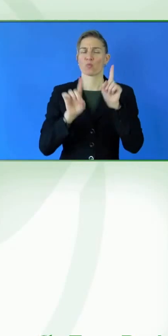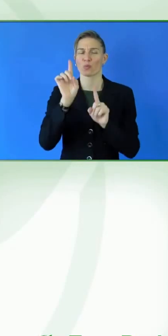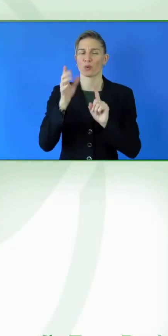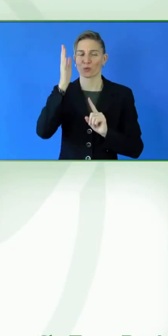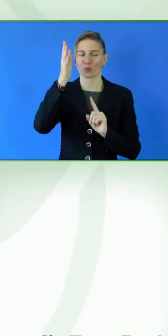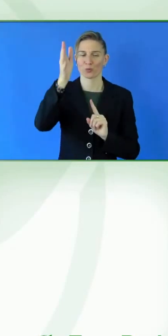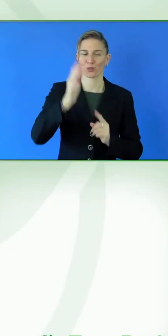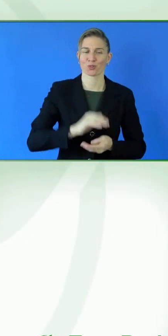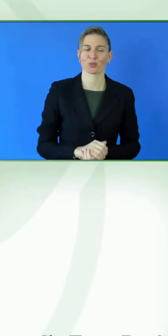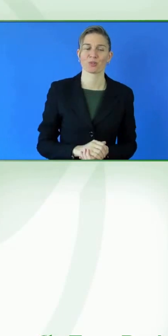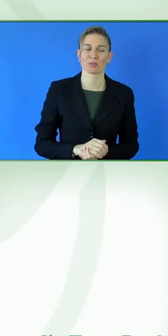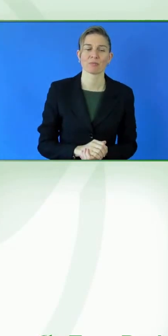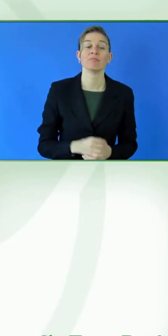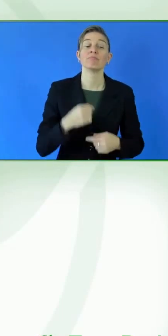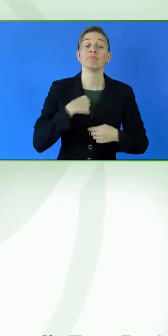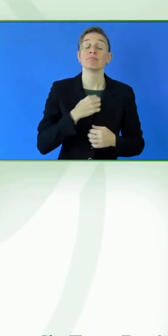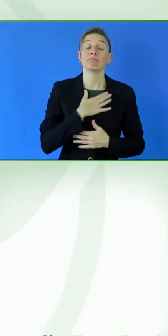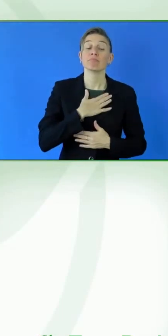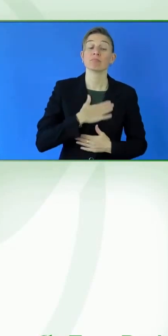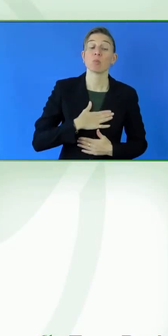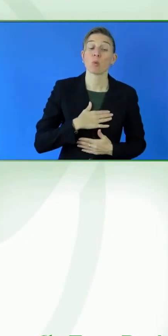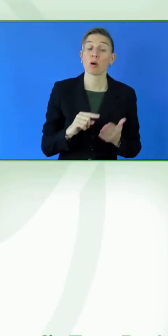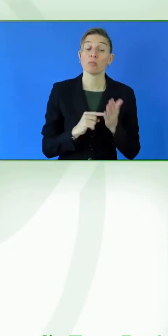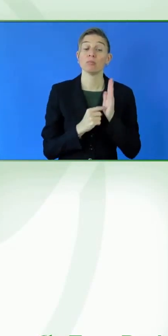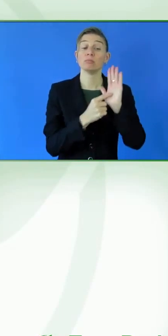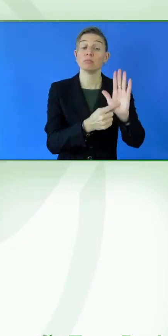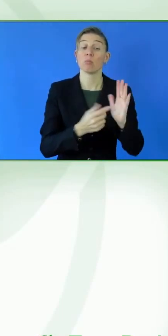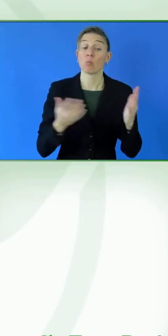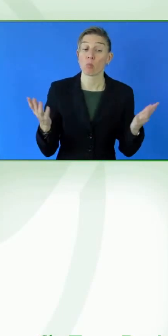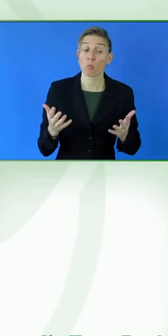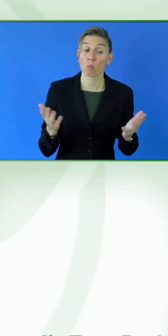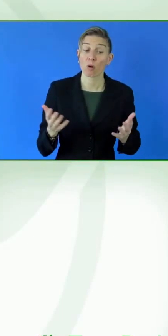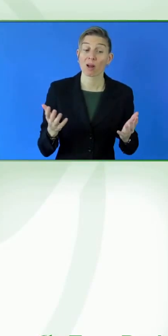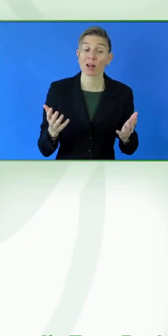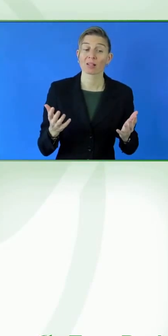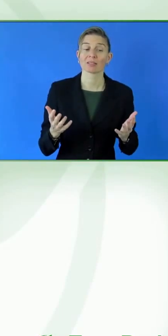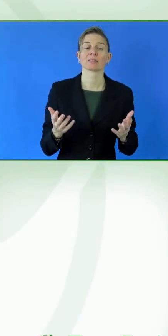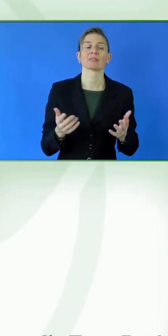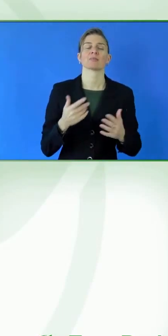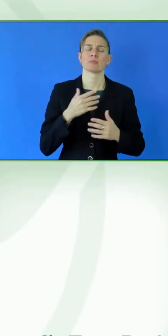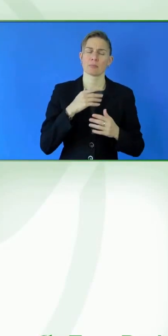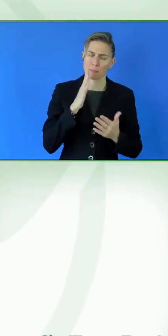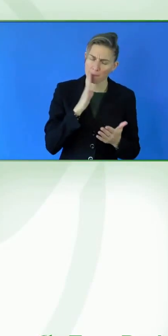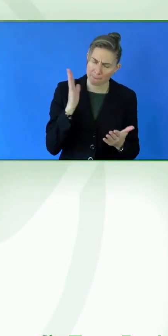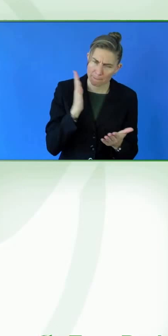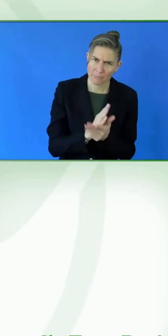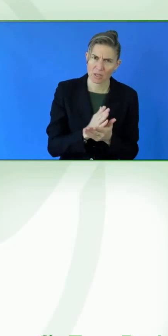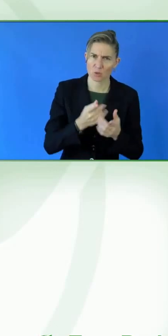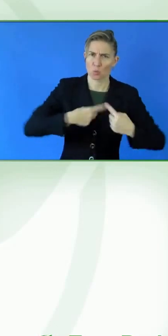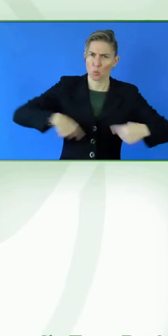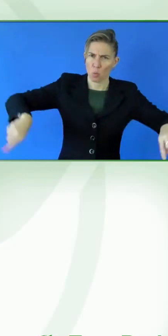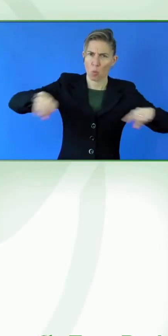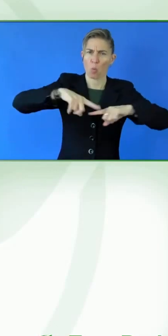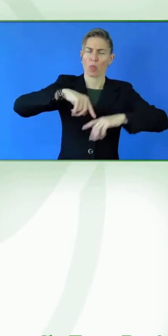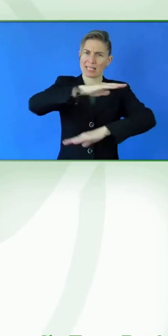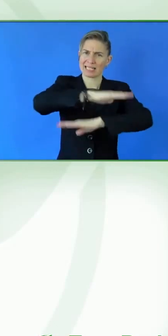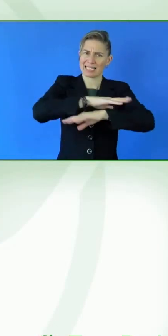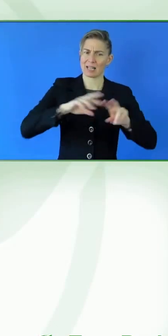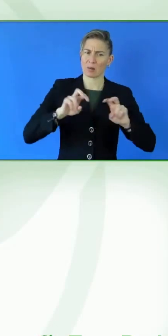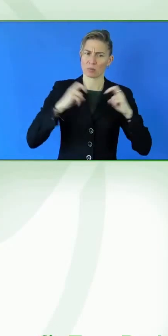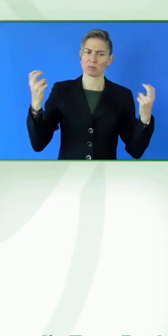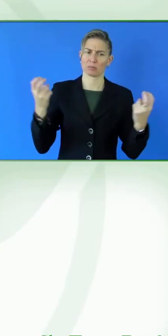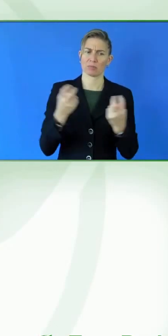that each one of us has a seat at the table. We launched this in Berlin with the